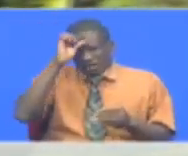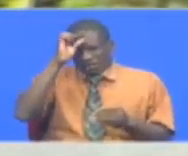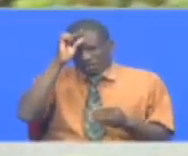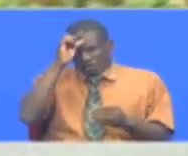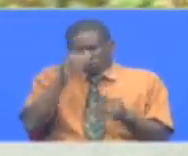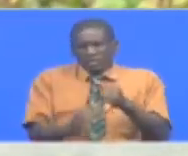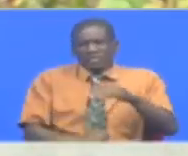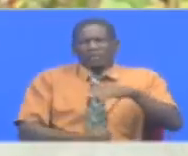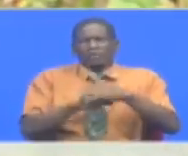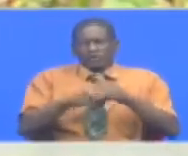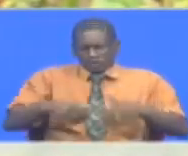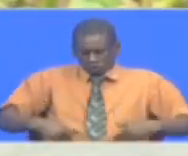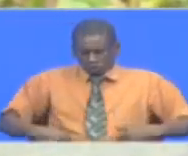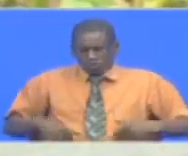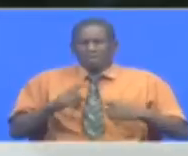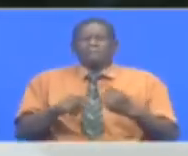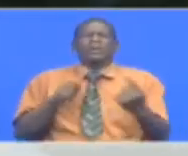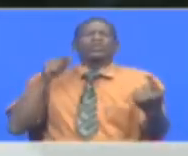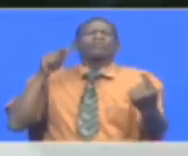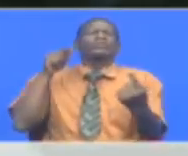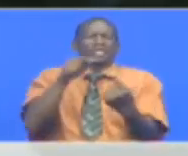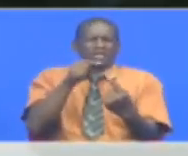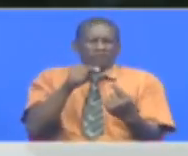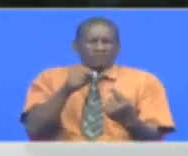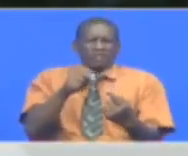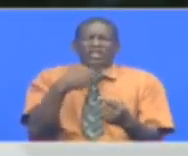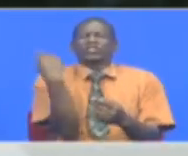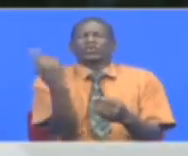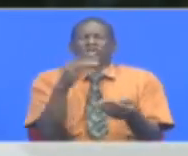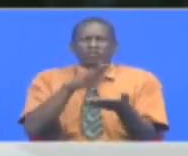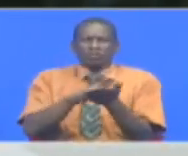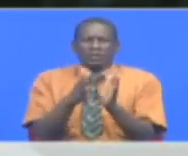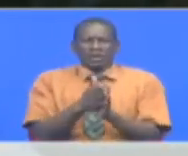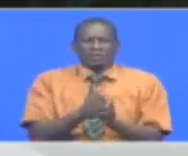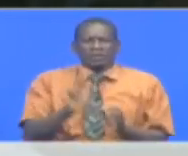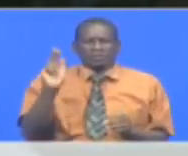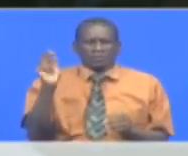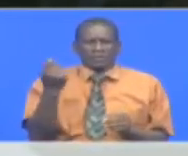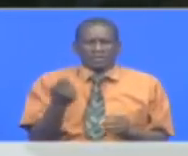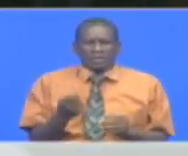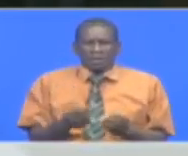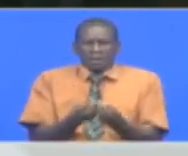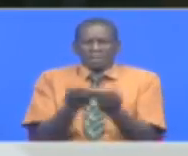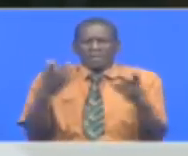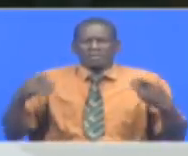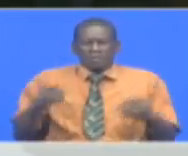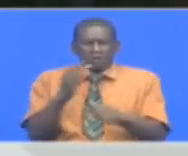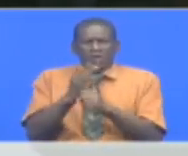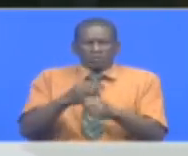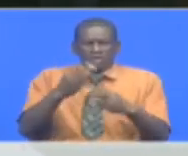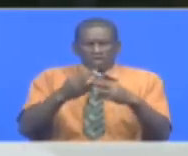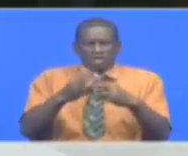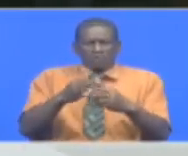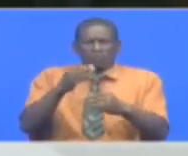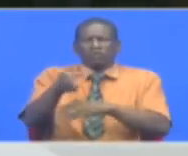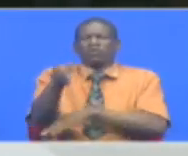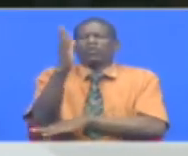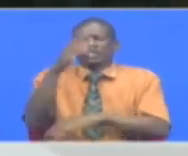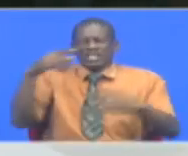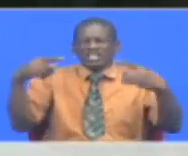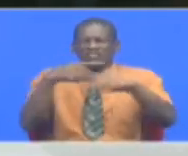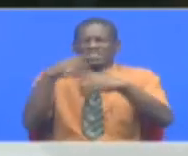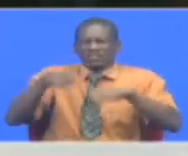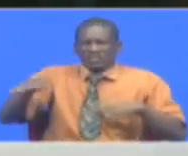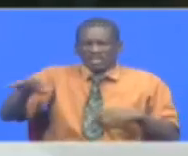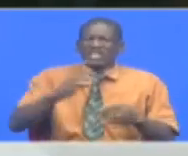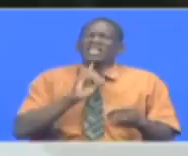it's only aimed at advancing his political agenda. Many people have been using the name of God in all manner of places,